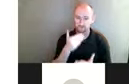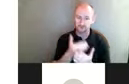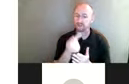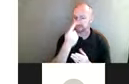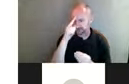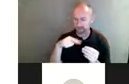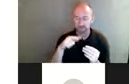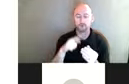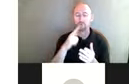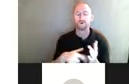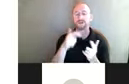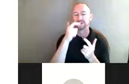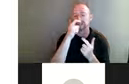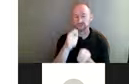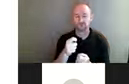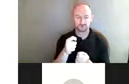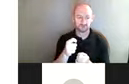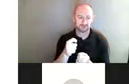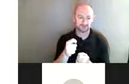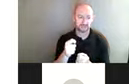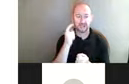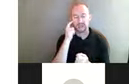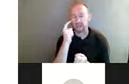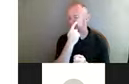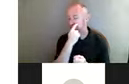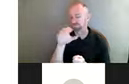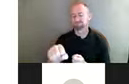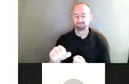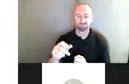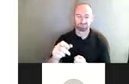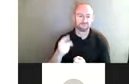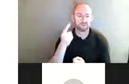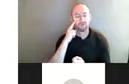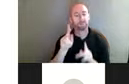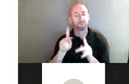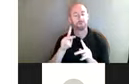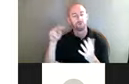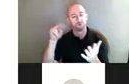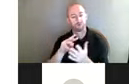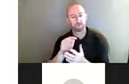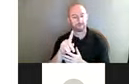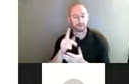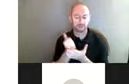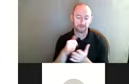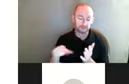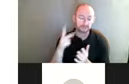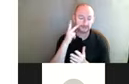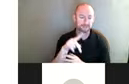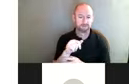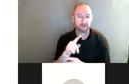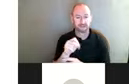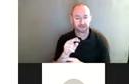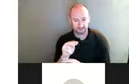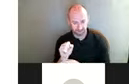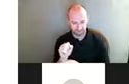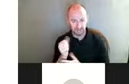what interesting handholds or maybe eye holds would be helpful for map readers to help them see patterns and help